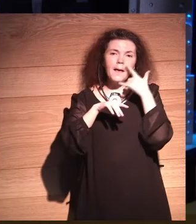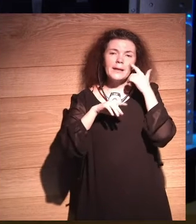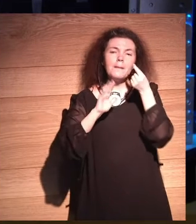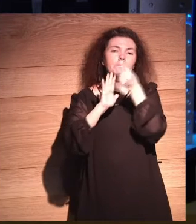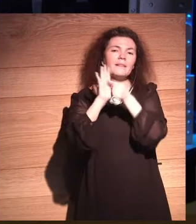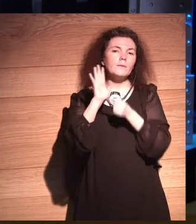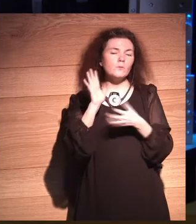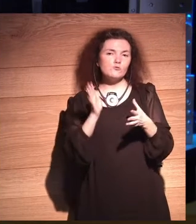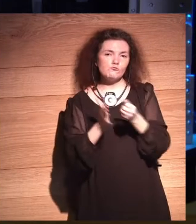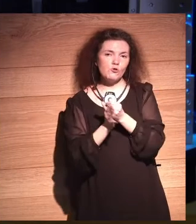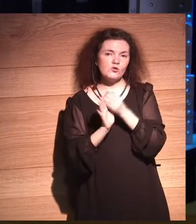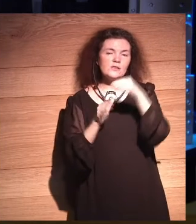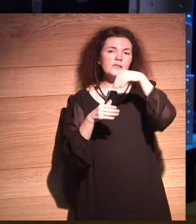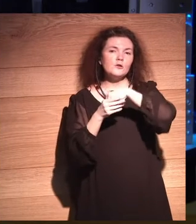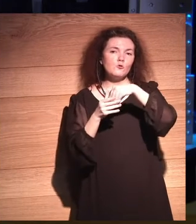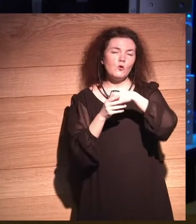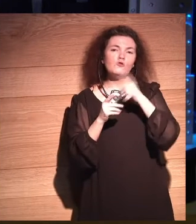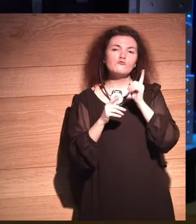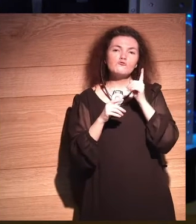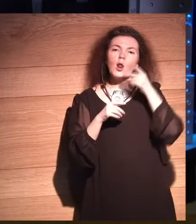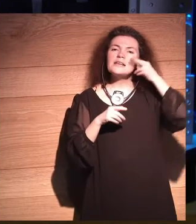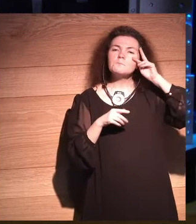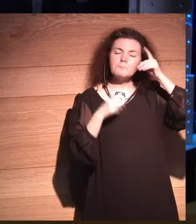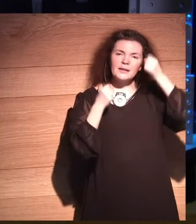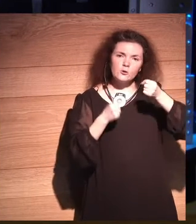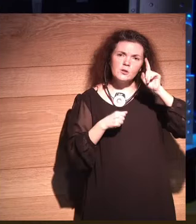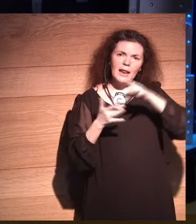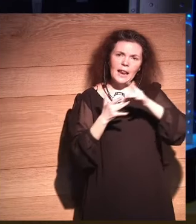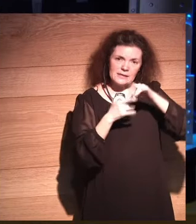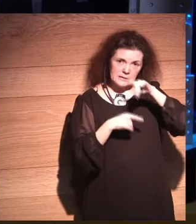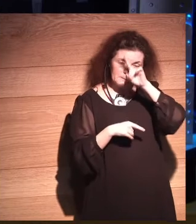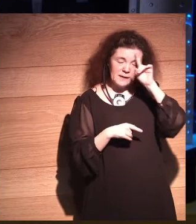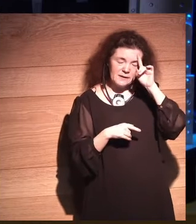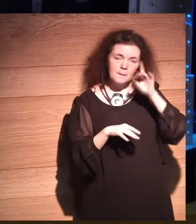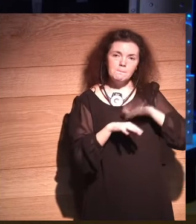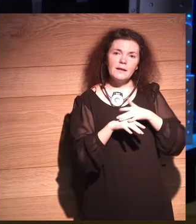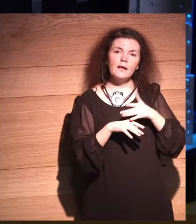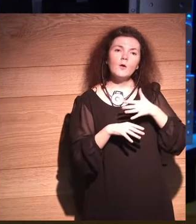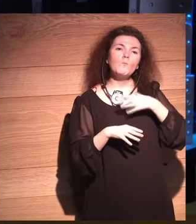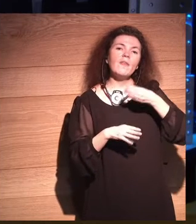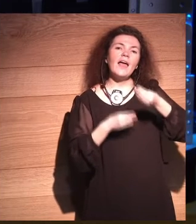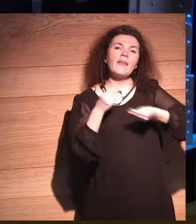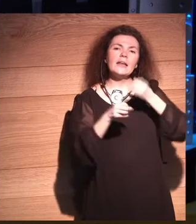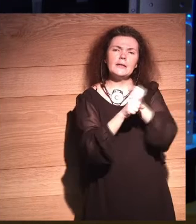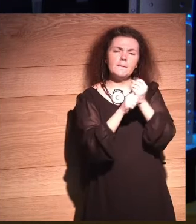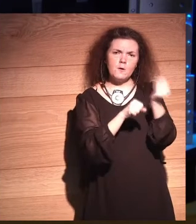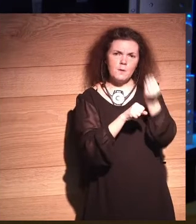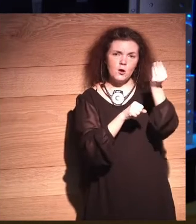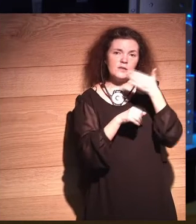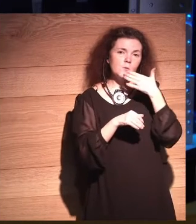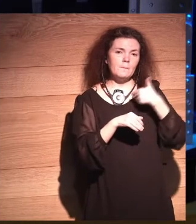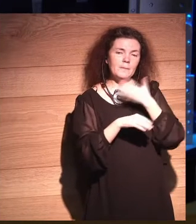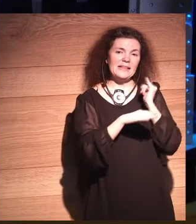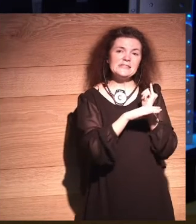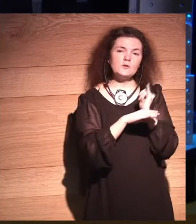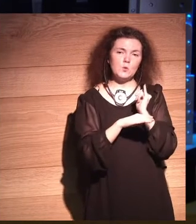including leaders here in Madrid, to say we need to do a better job. As government institutions, we have to do better to engage with people